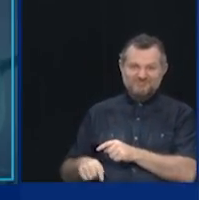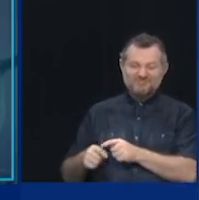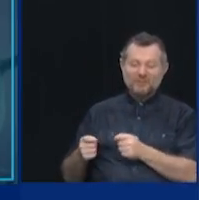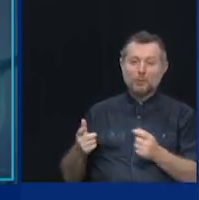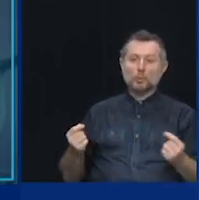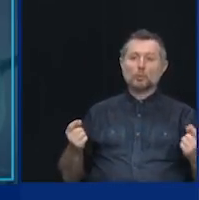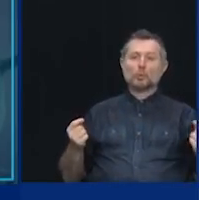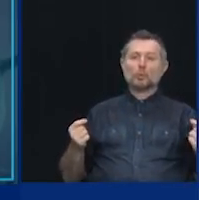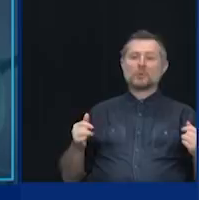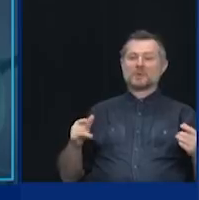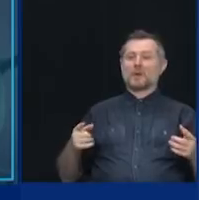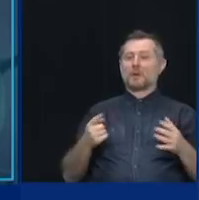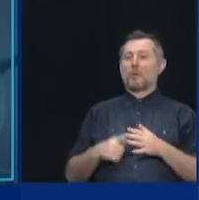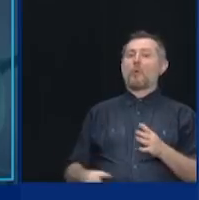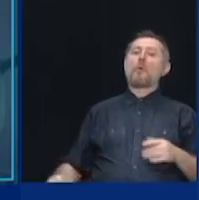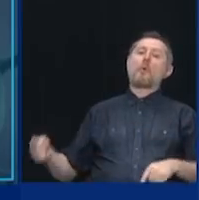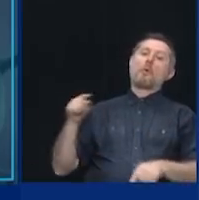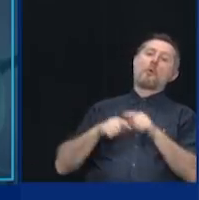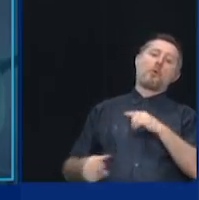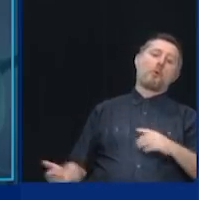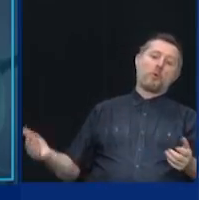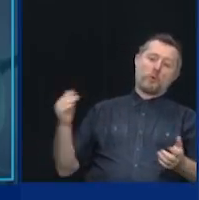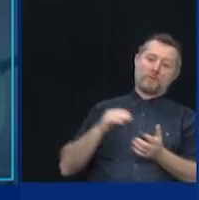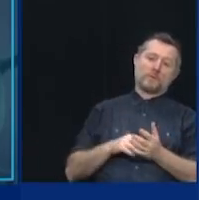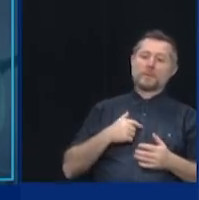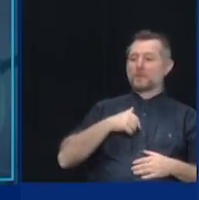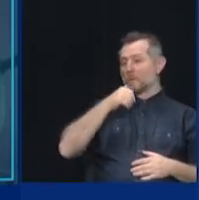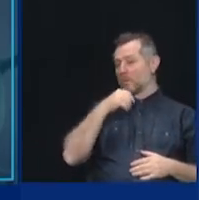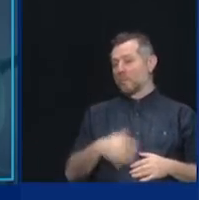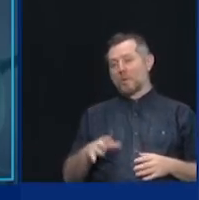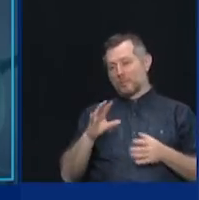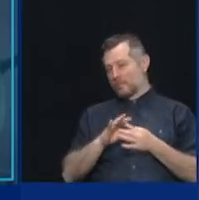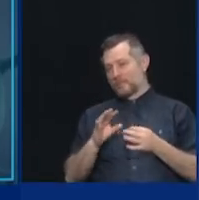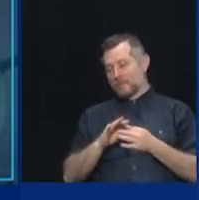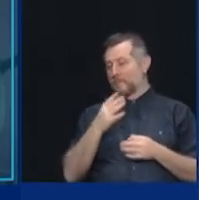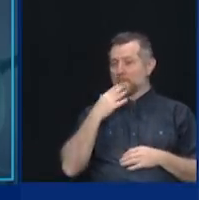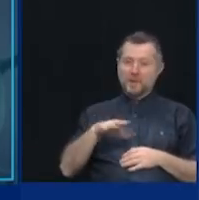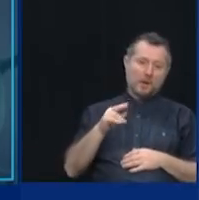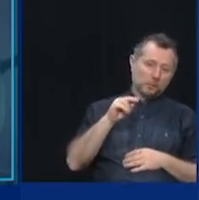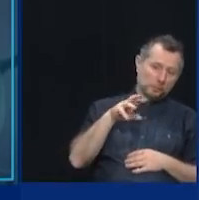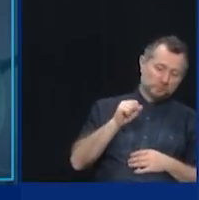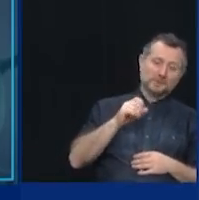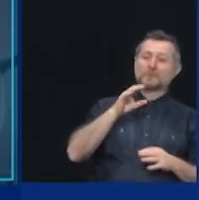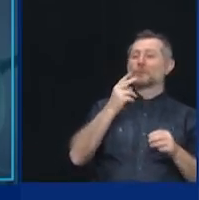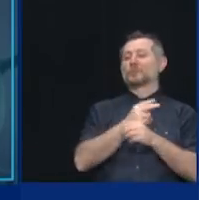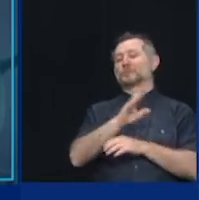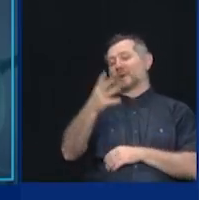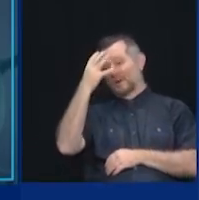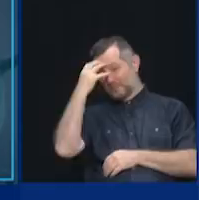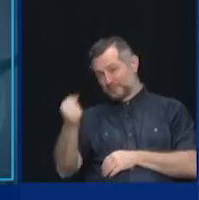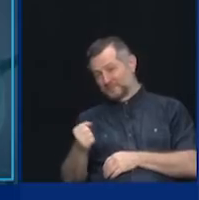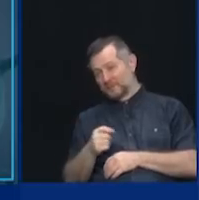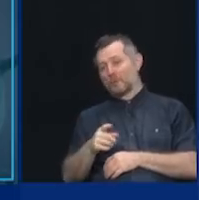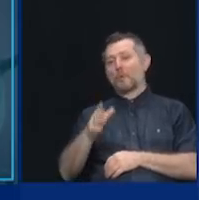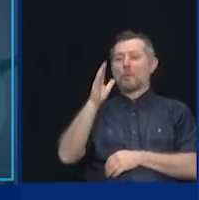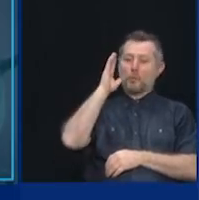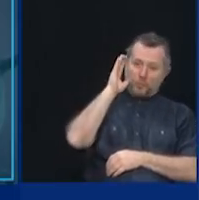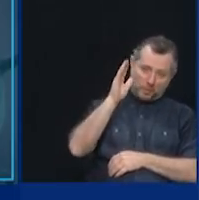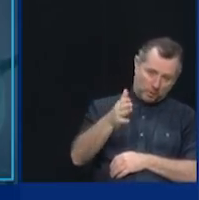of bad news, but to be the bearer of common sense, there will be another